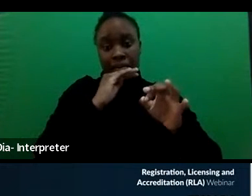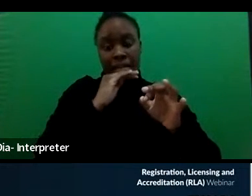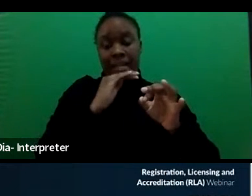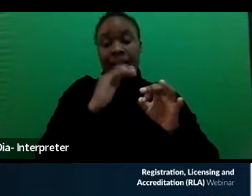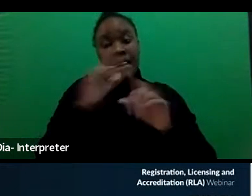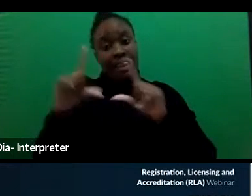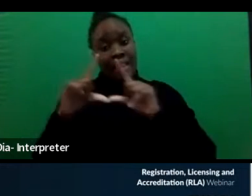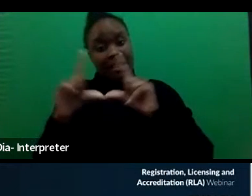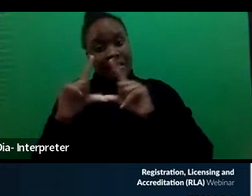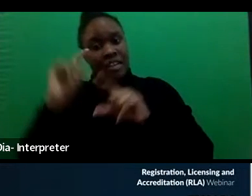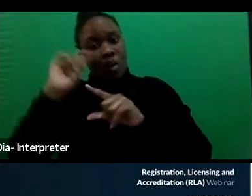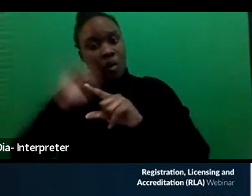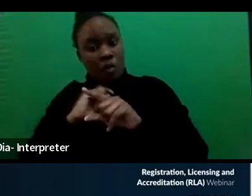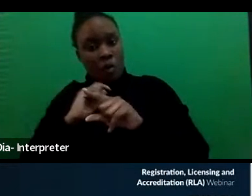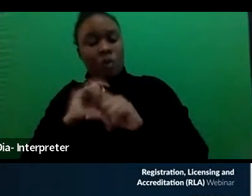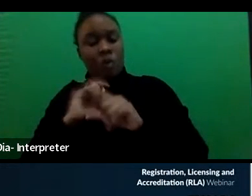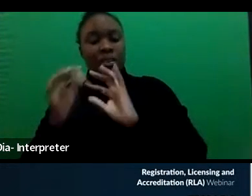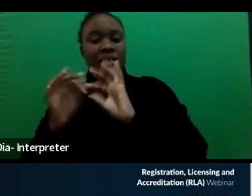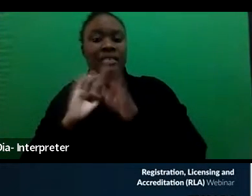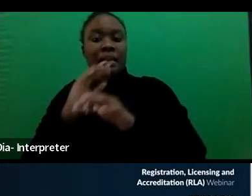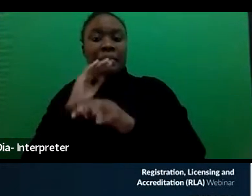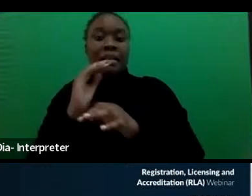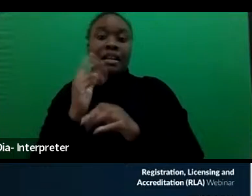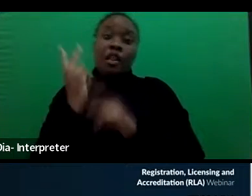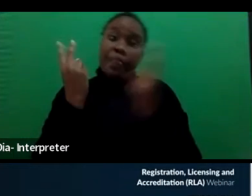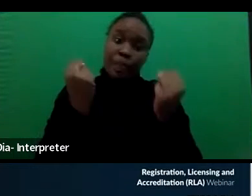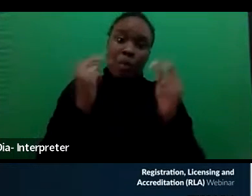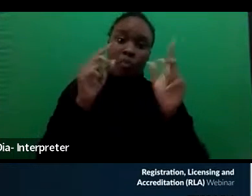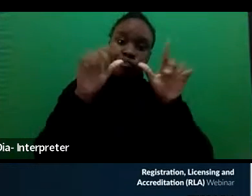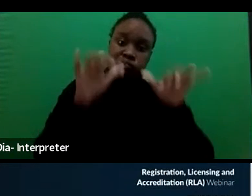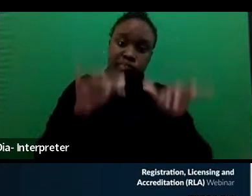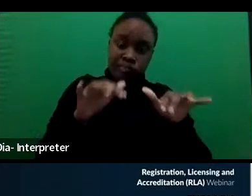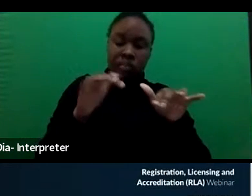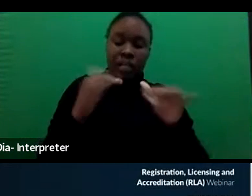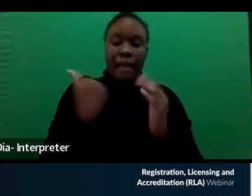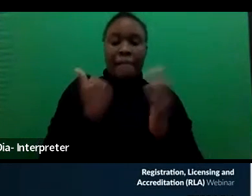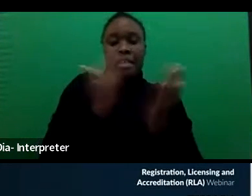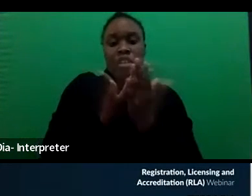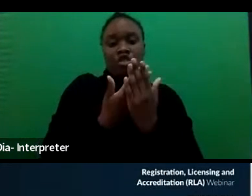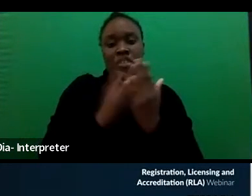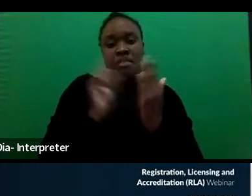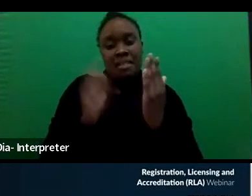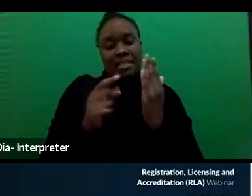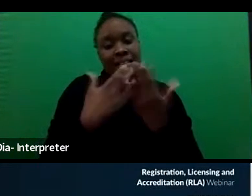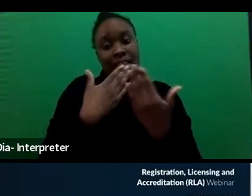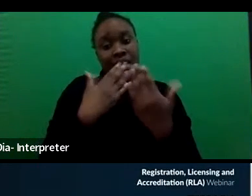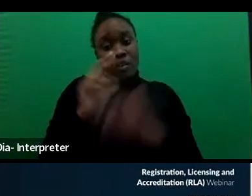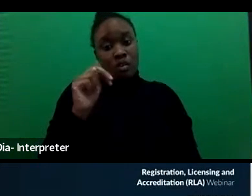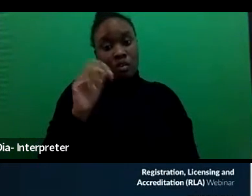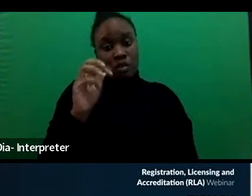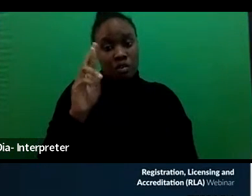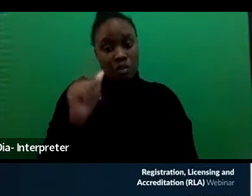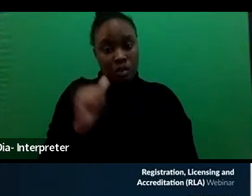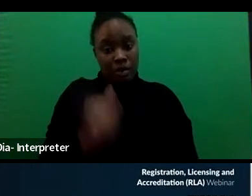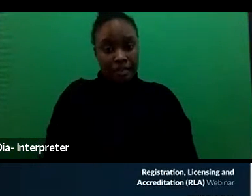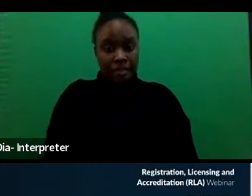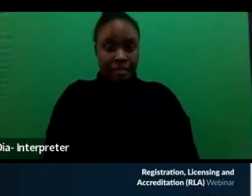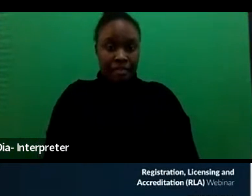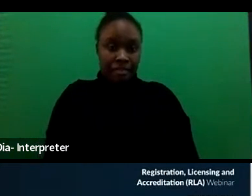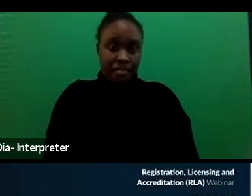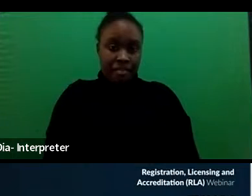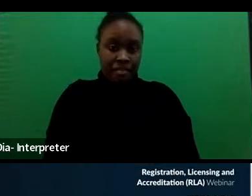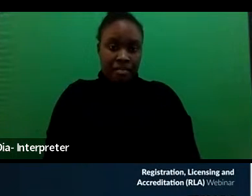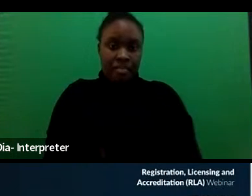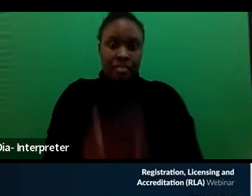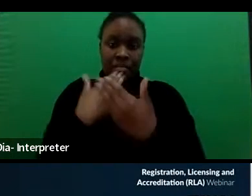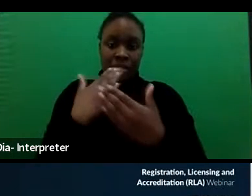need to submit a brand new application for that particular client type. Thank you, Nora. Thank you,